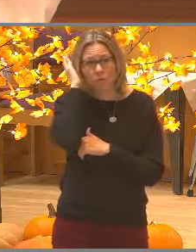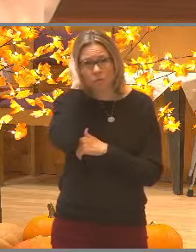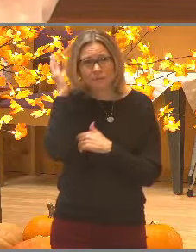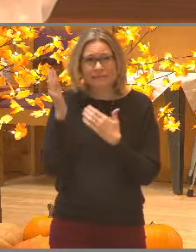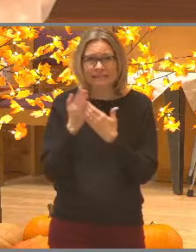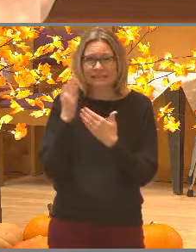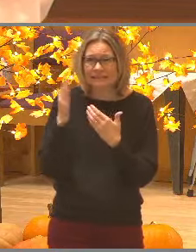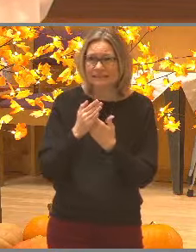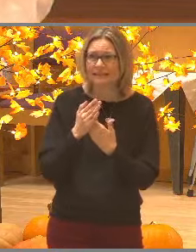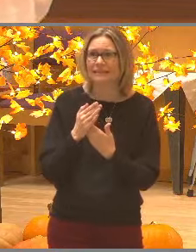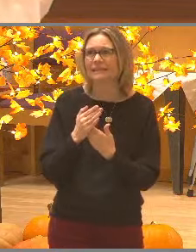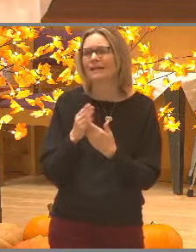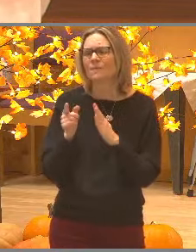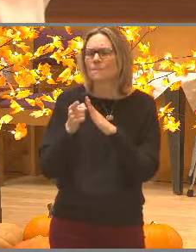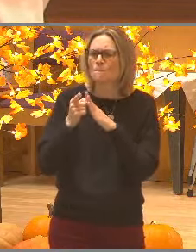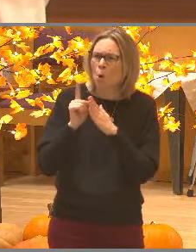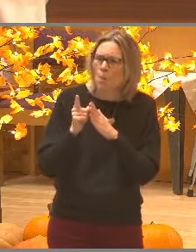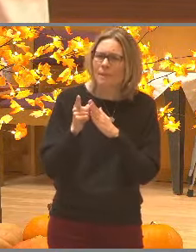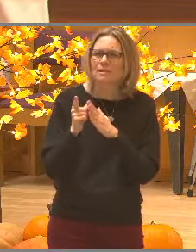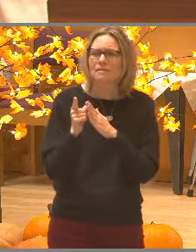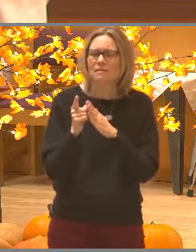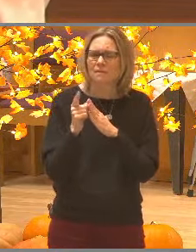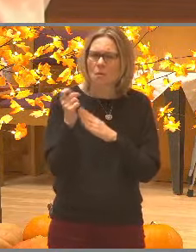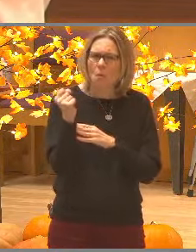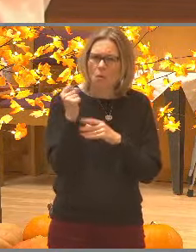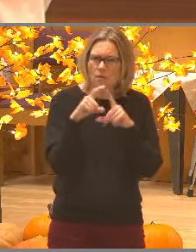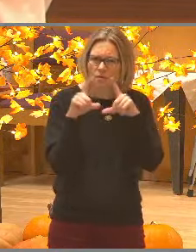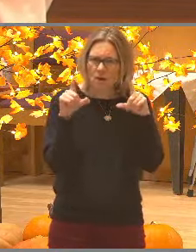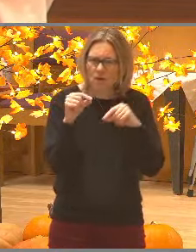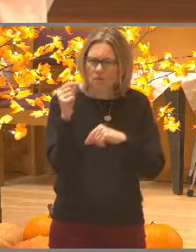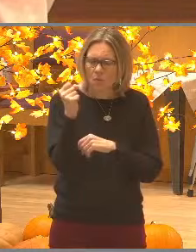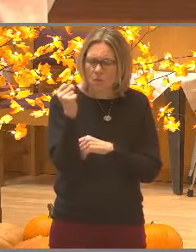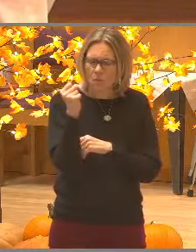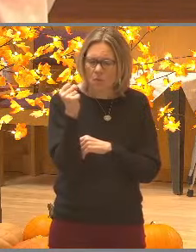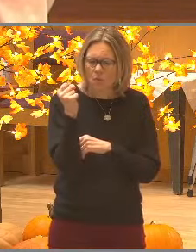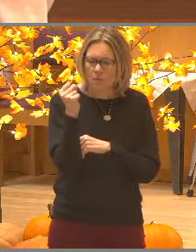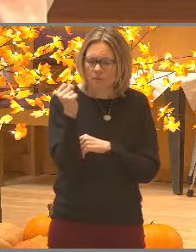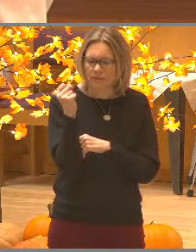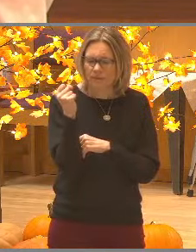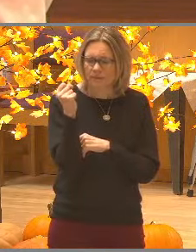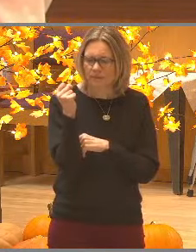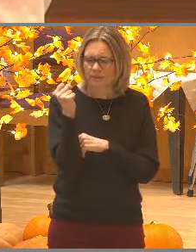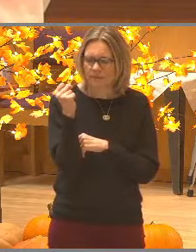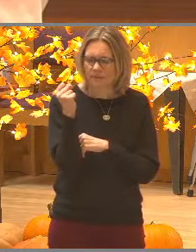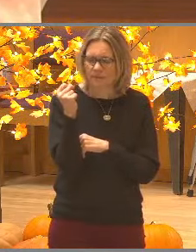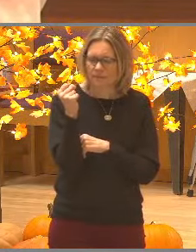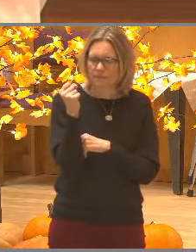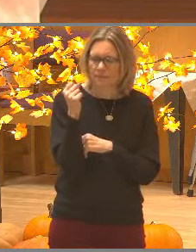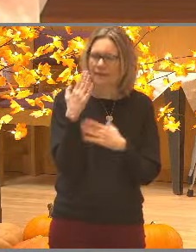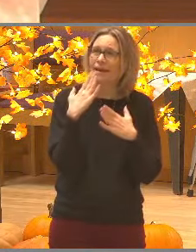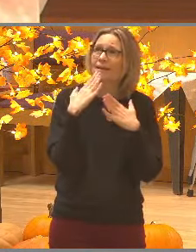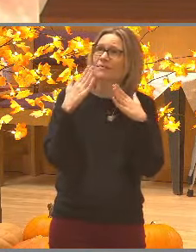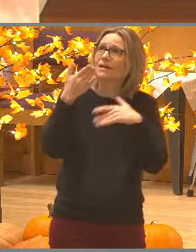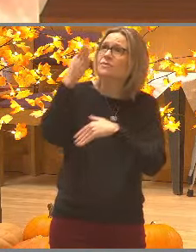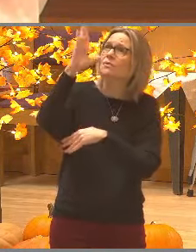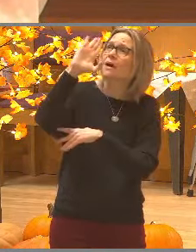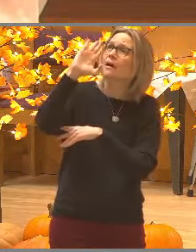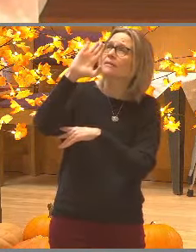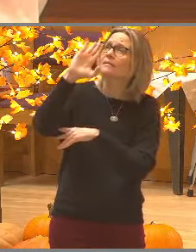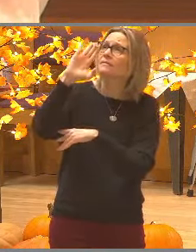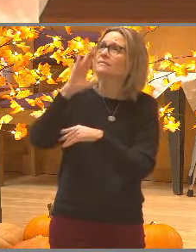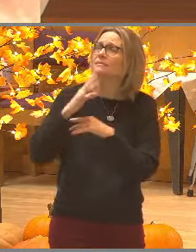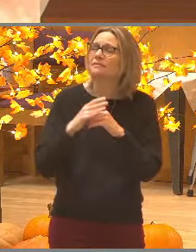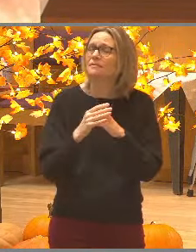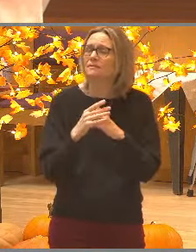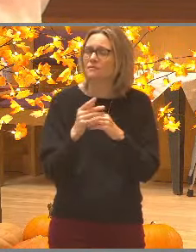let's just take a moment and hold our cards and give thanks to God